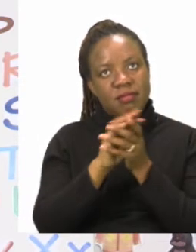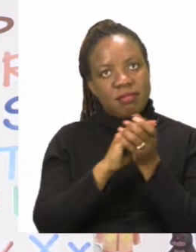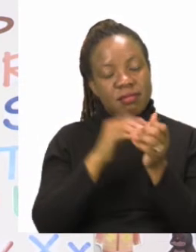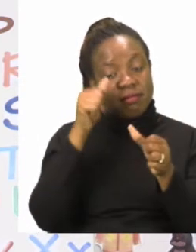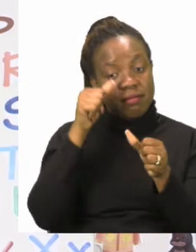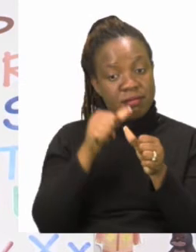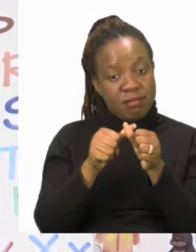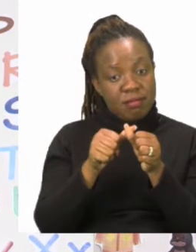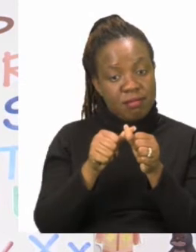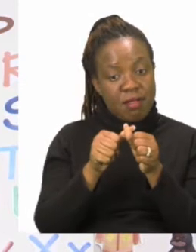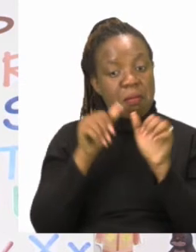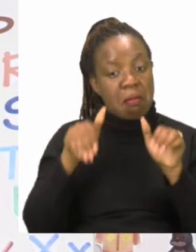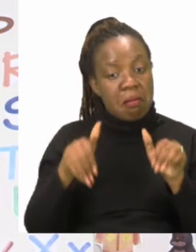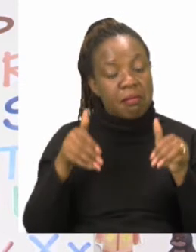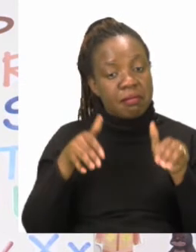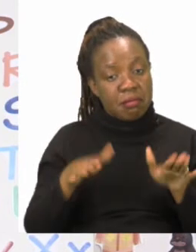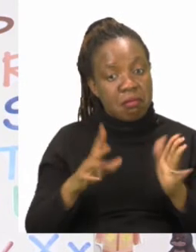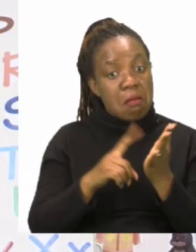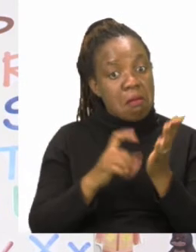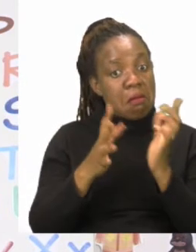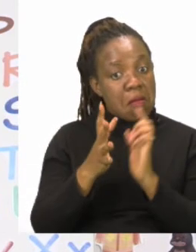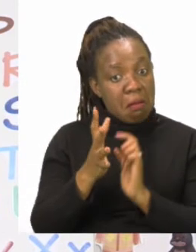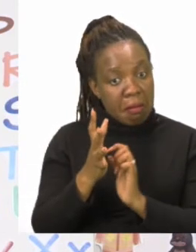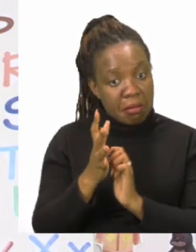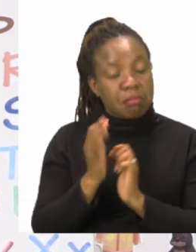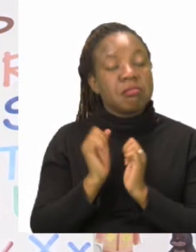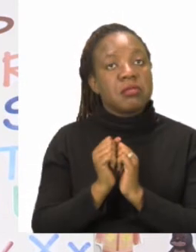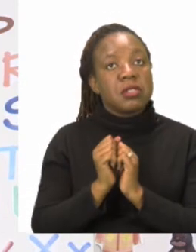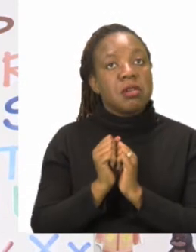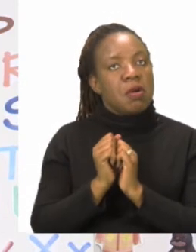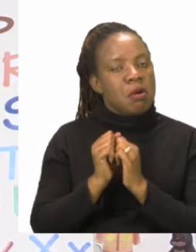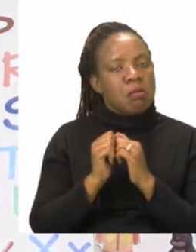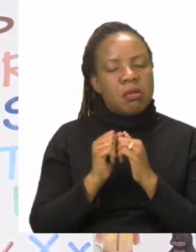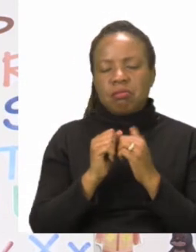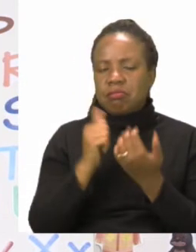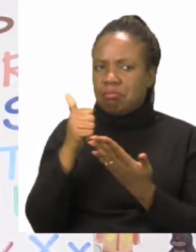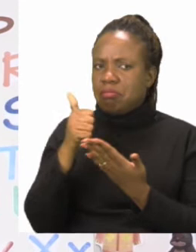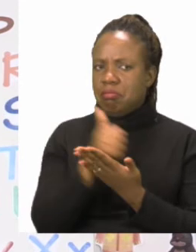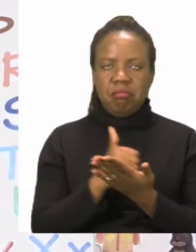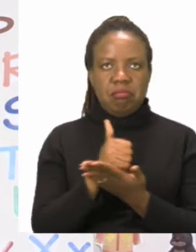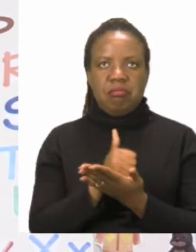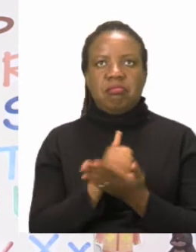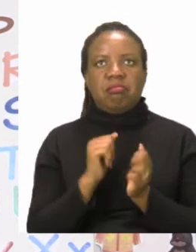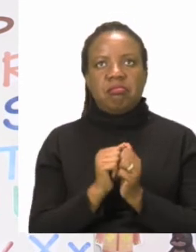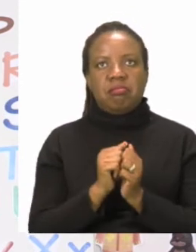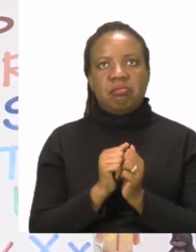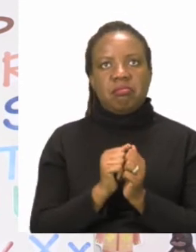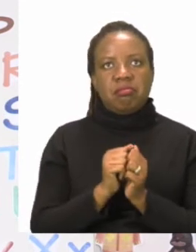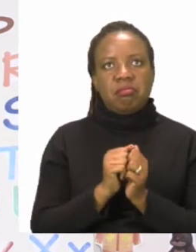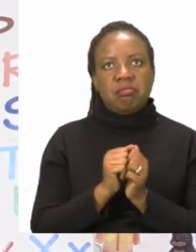keeps all the dirty germs away. Now let's see what we are going to do